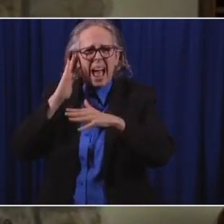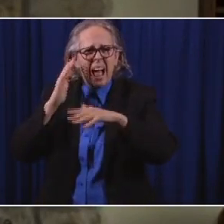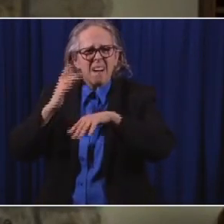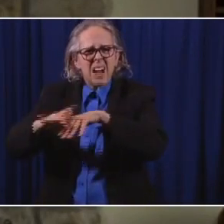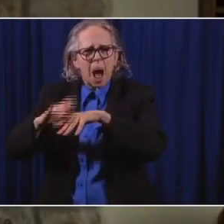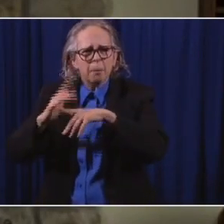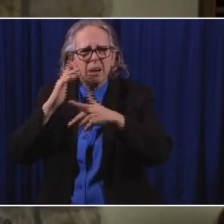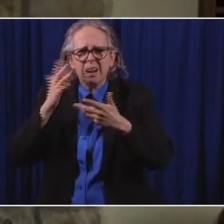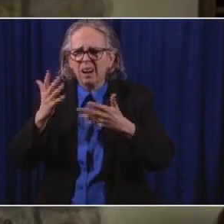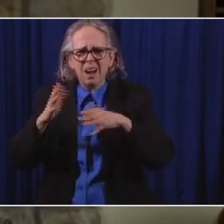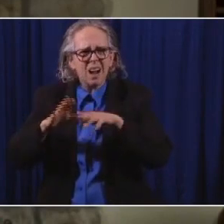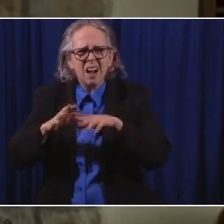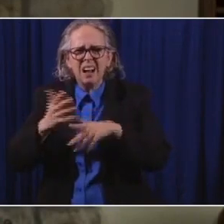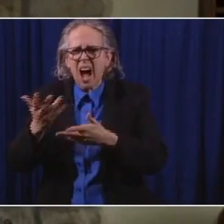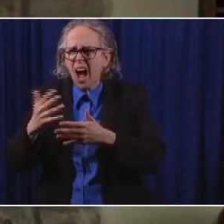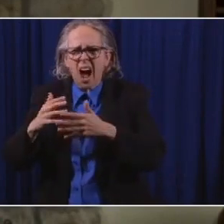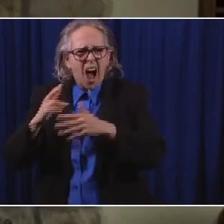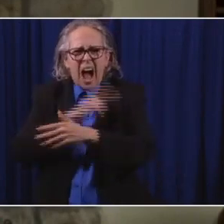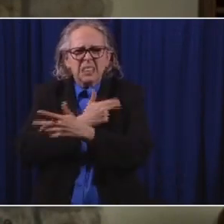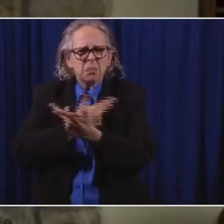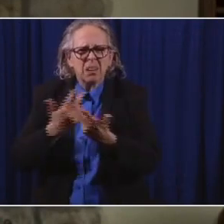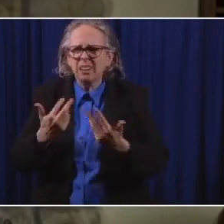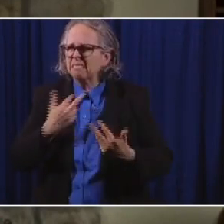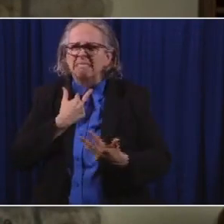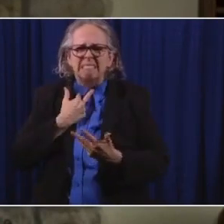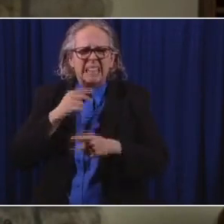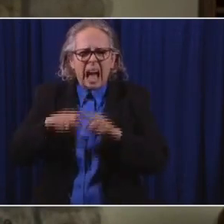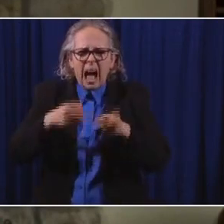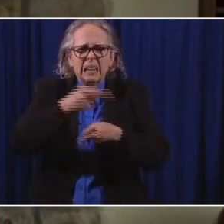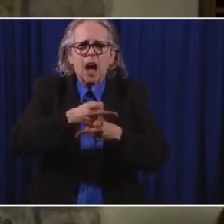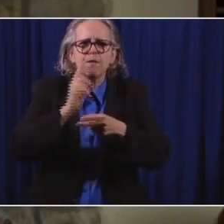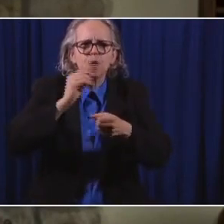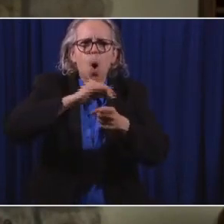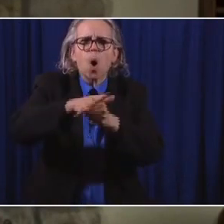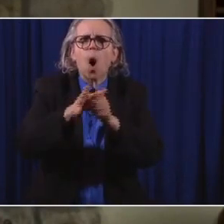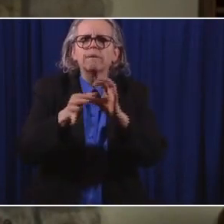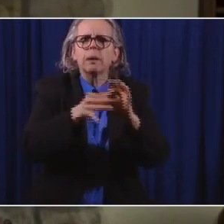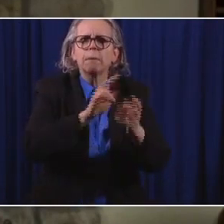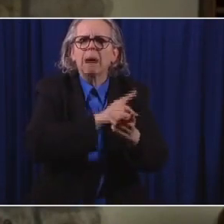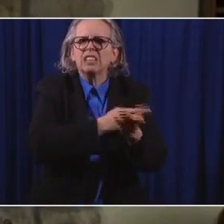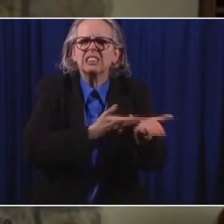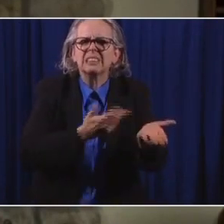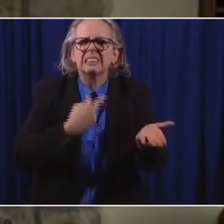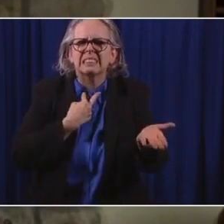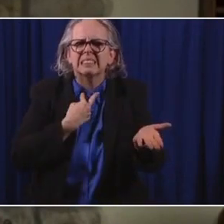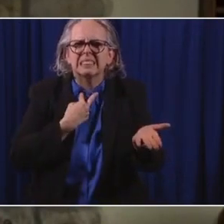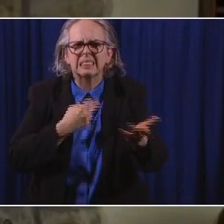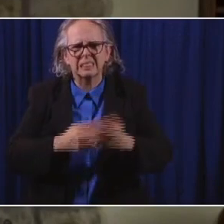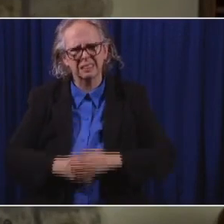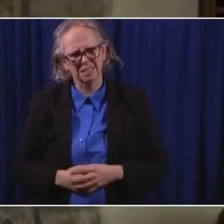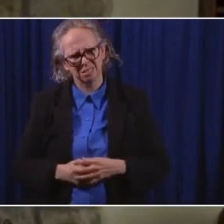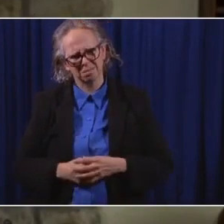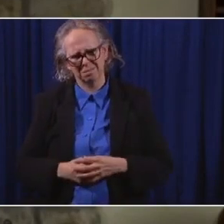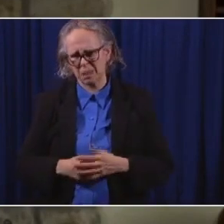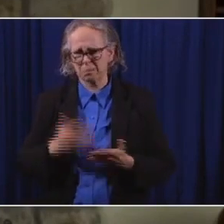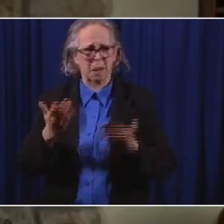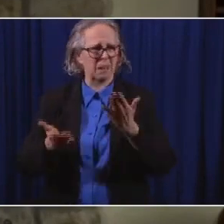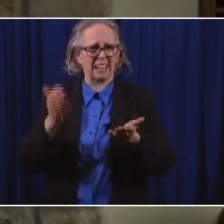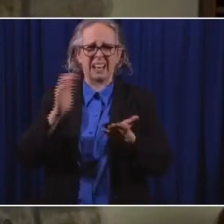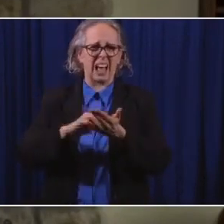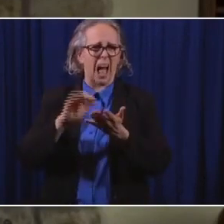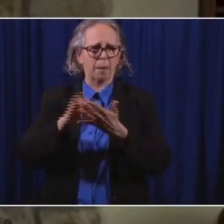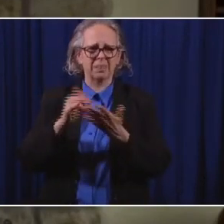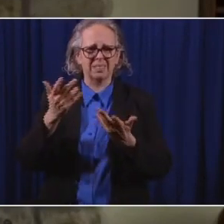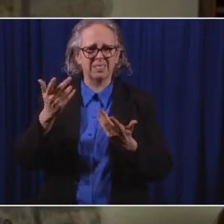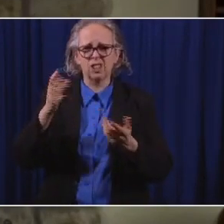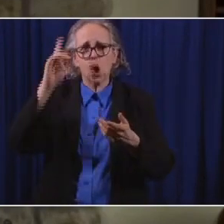threatened if this spike continues to go up. And at some point, you'll start seeing hospitals saying, we can't do elective surgeries, we can't do this, we